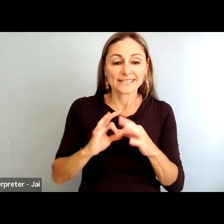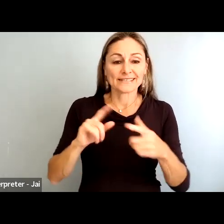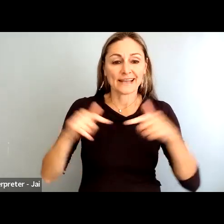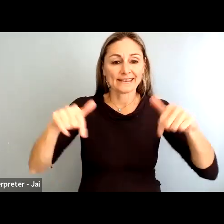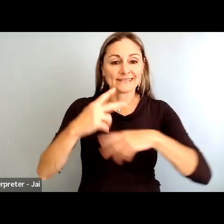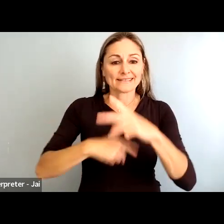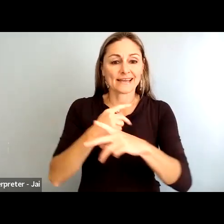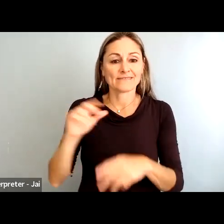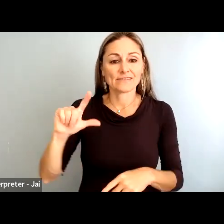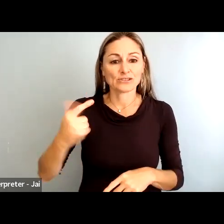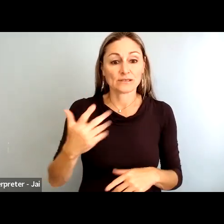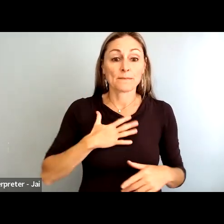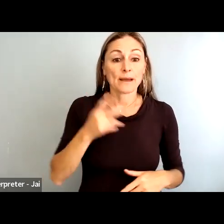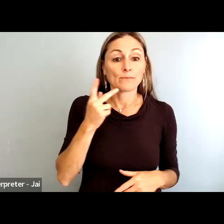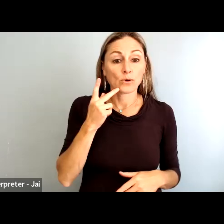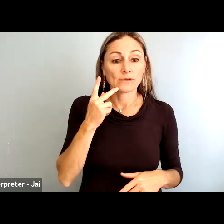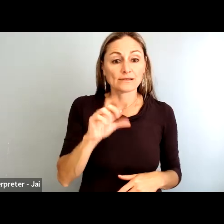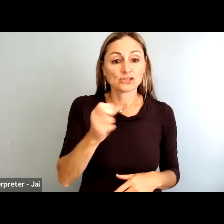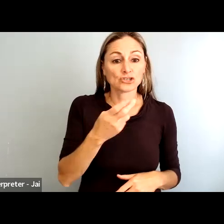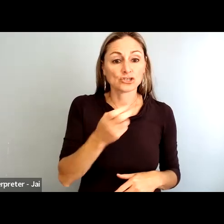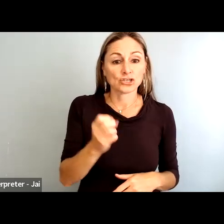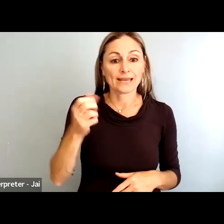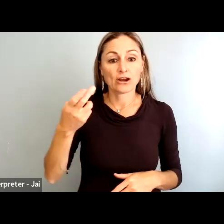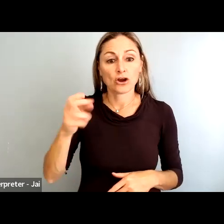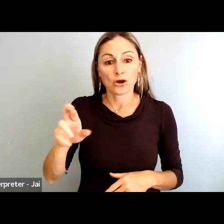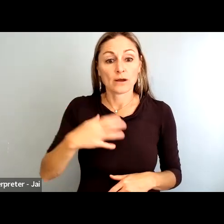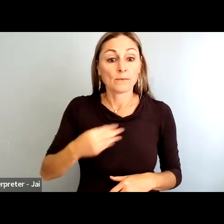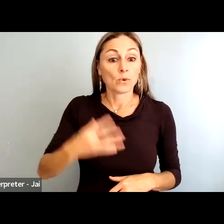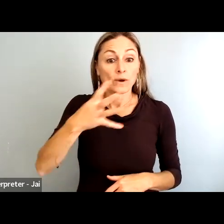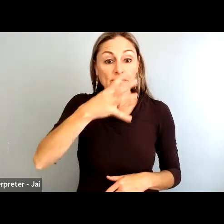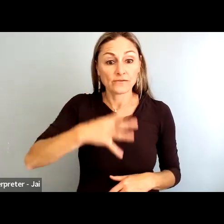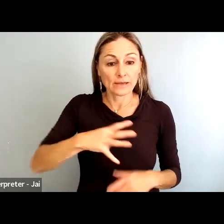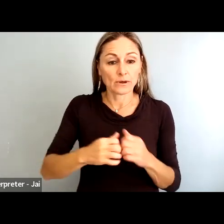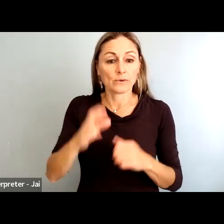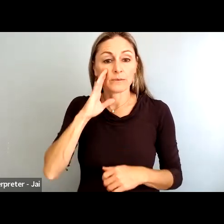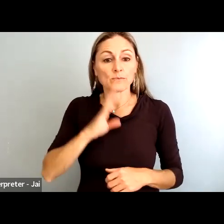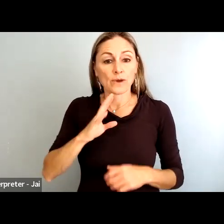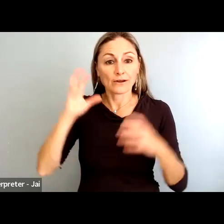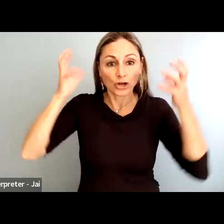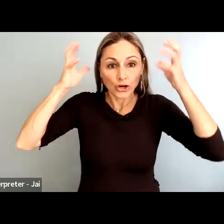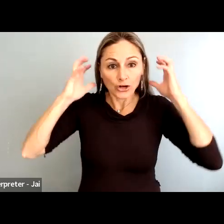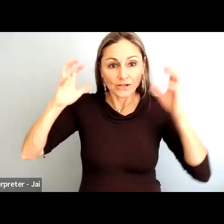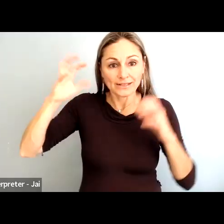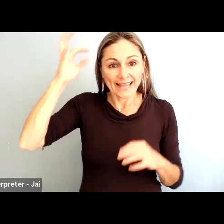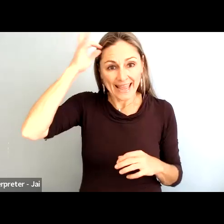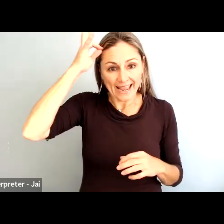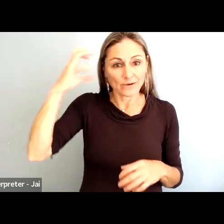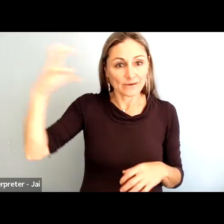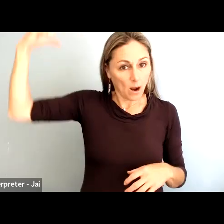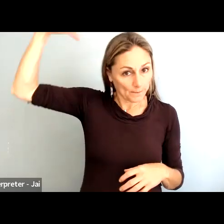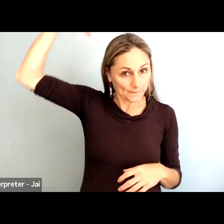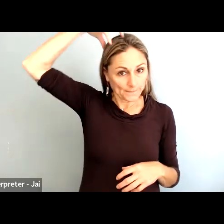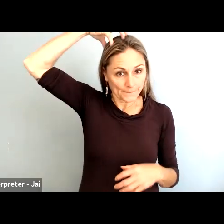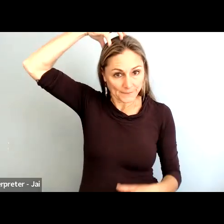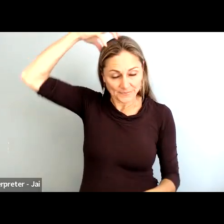she, her, and I am a white female with brown hair, brown curly hair that's in a top knot bun right